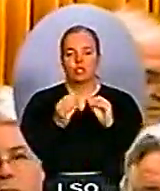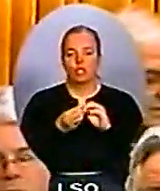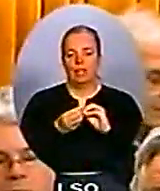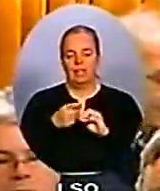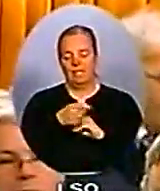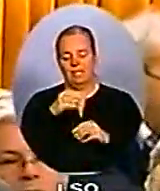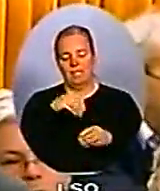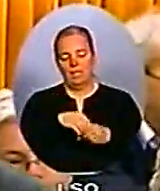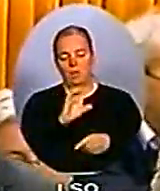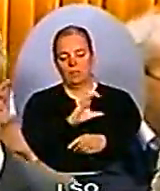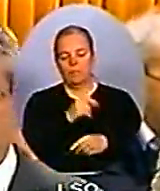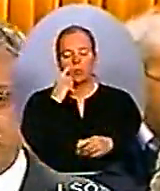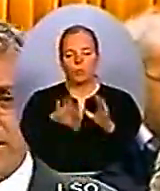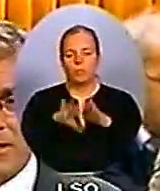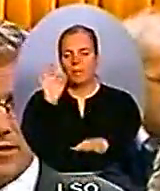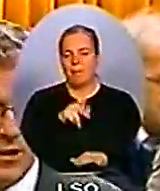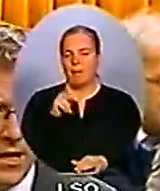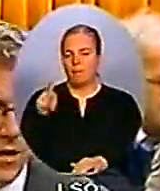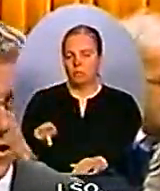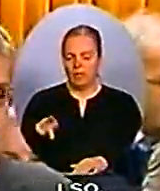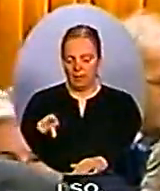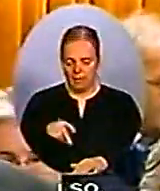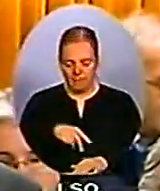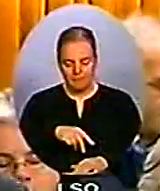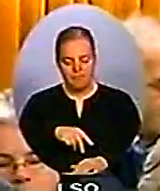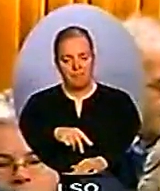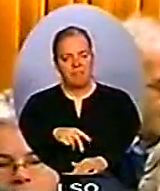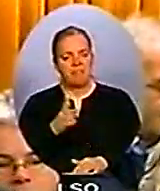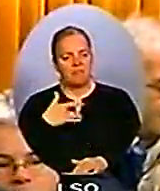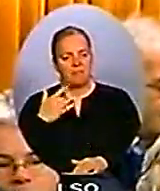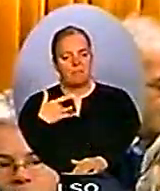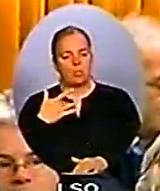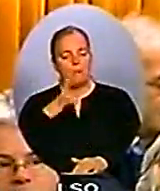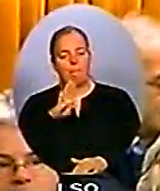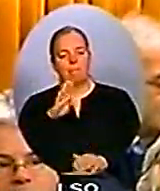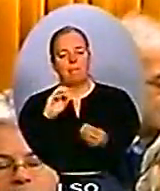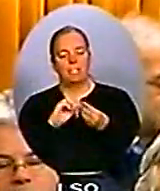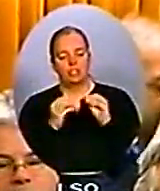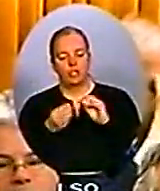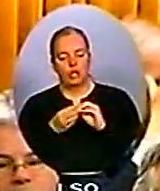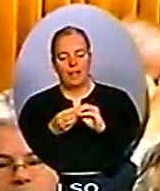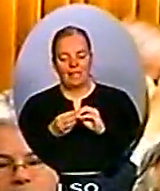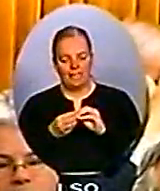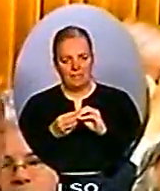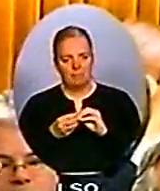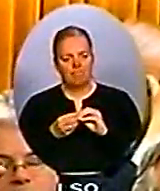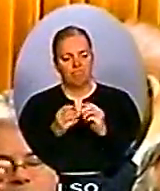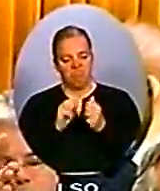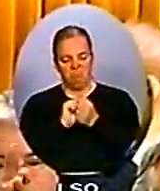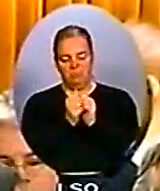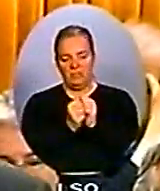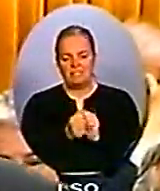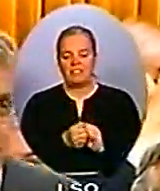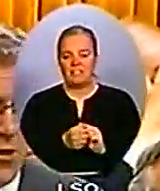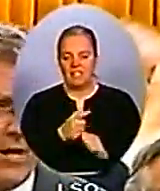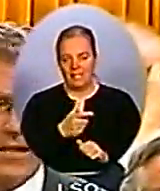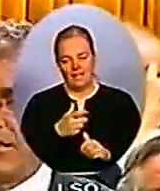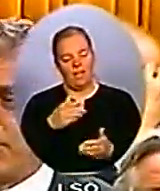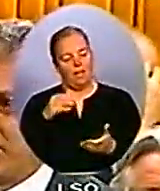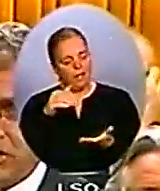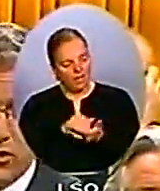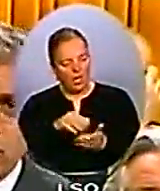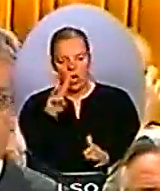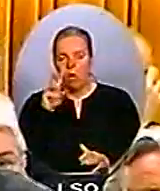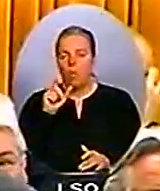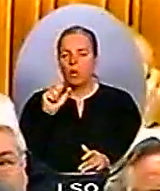been altered. It seems that key records have been deleted. Holy Watergate, Batman. Now, before the member for Peterborough gets